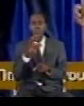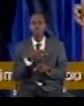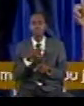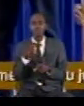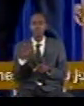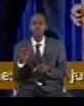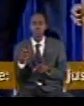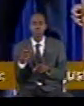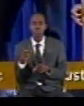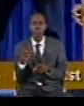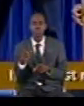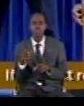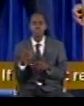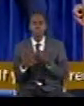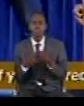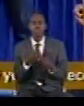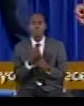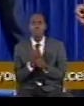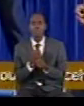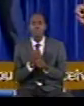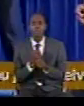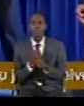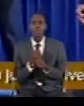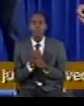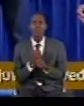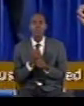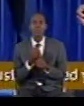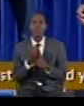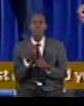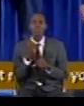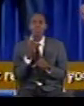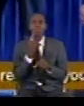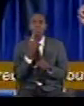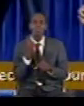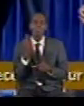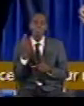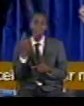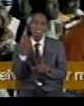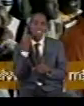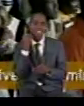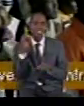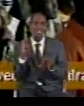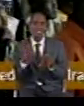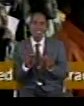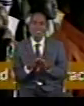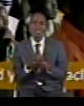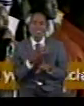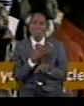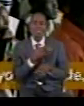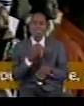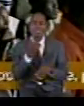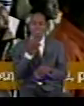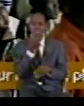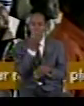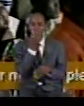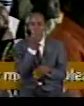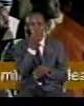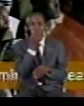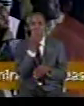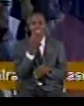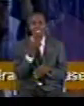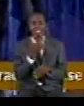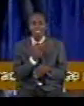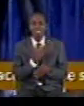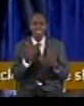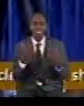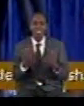been deaf and dumb since the age of 3 years. But today, we have a different story.